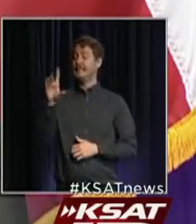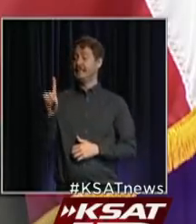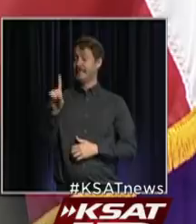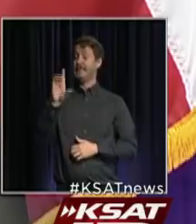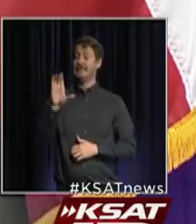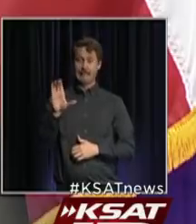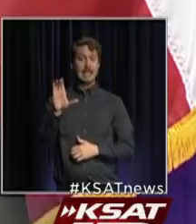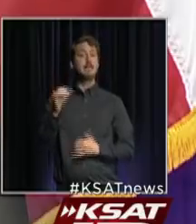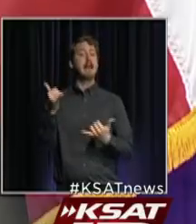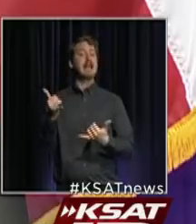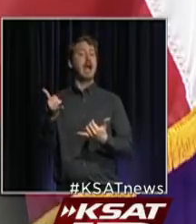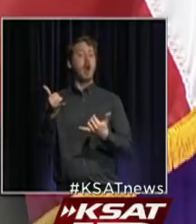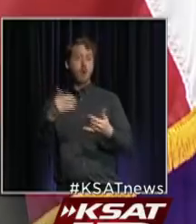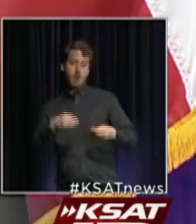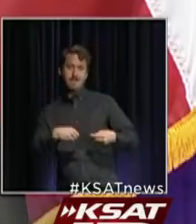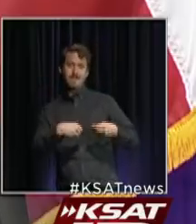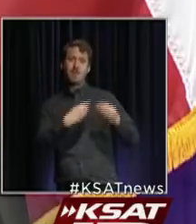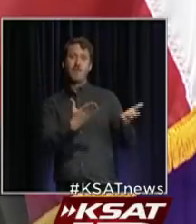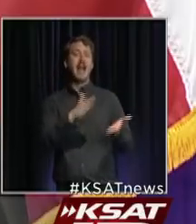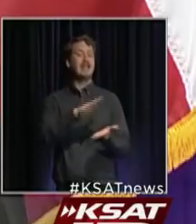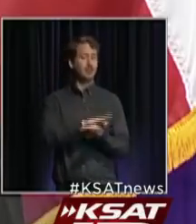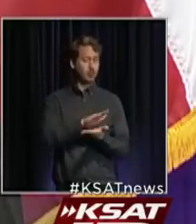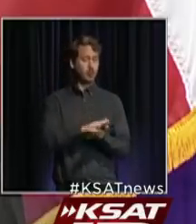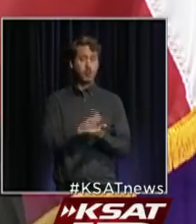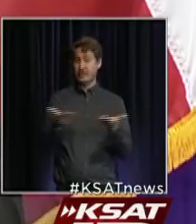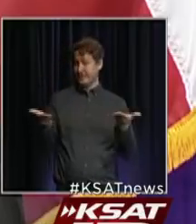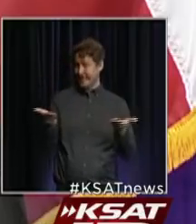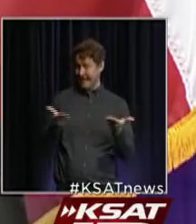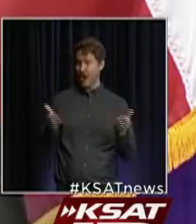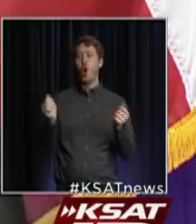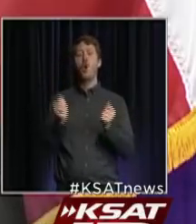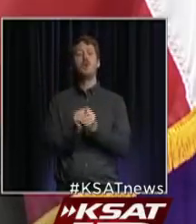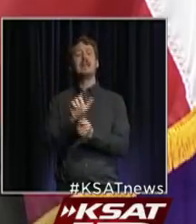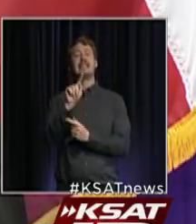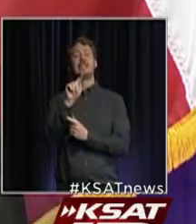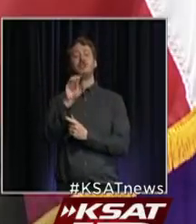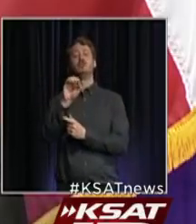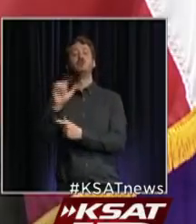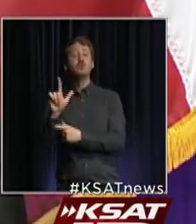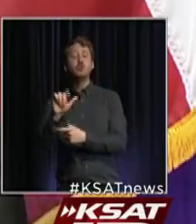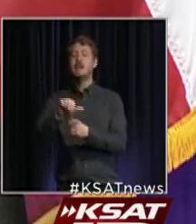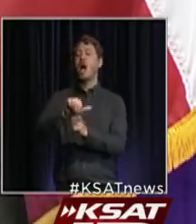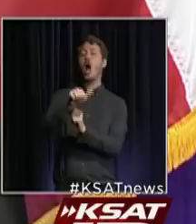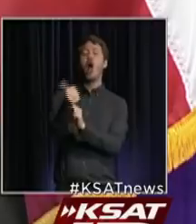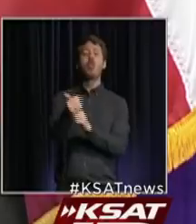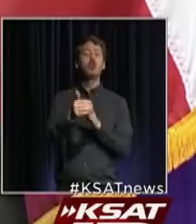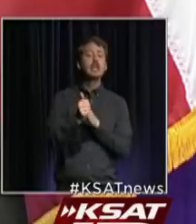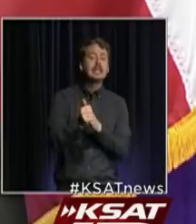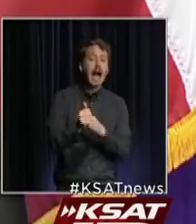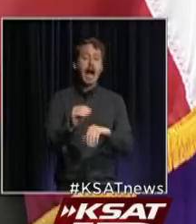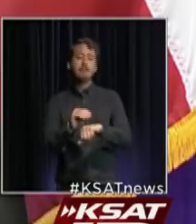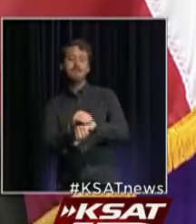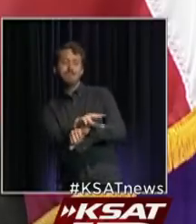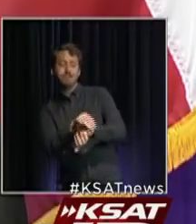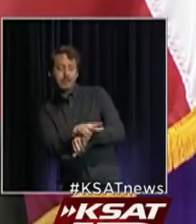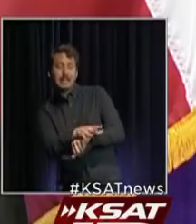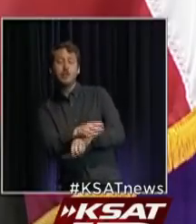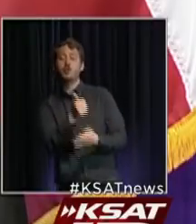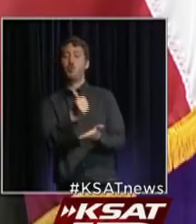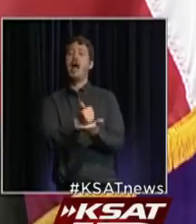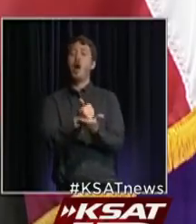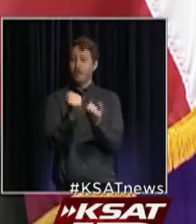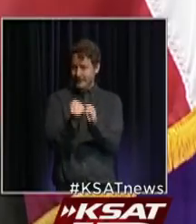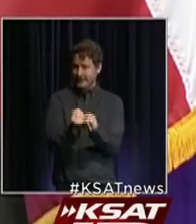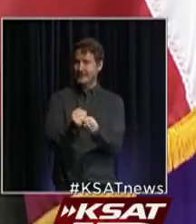is now providing schools, including those in Bexar County, however, with the tools, indicators, and other guidance to support open and safe schools while